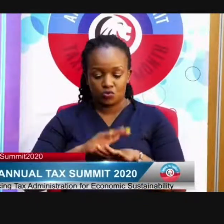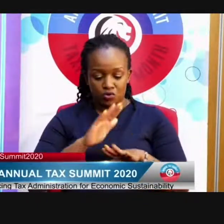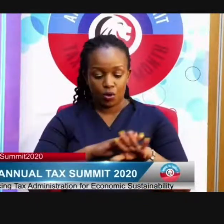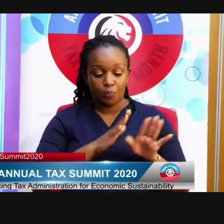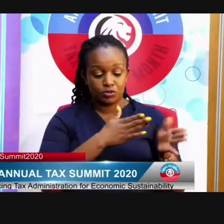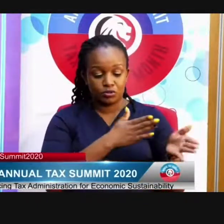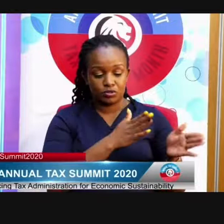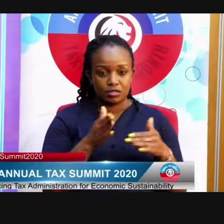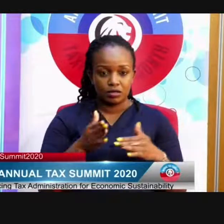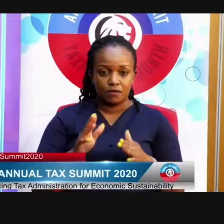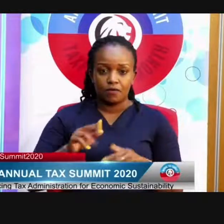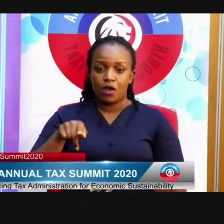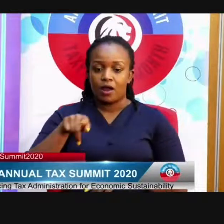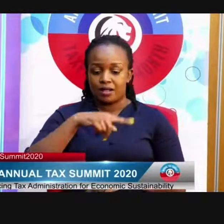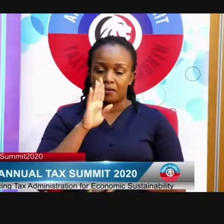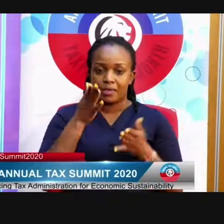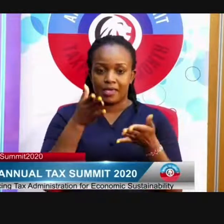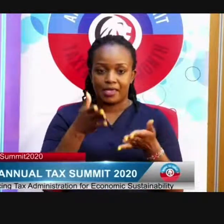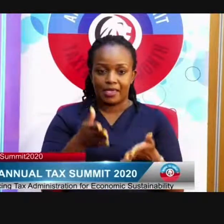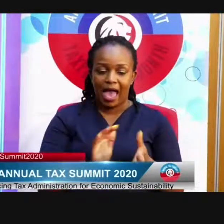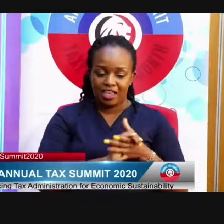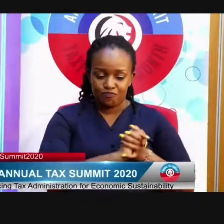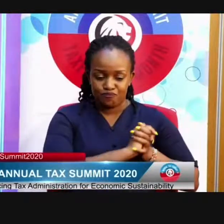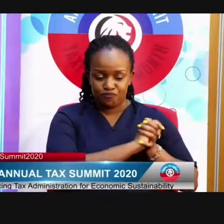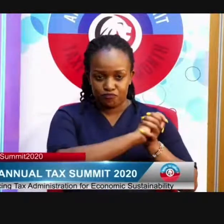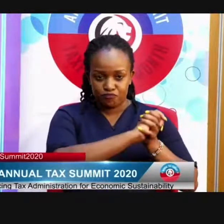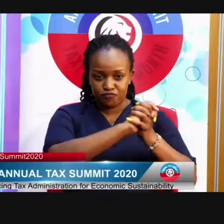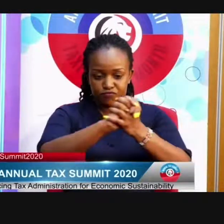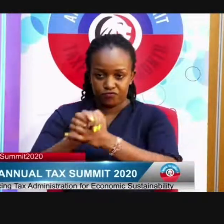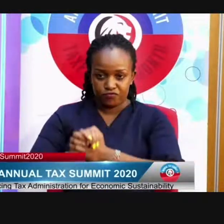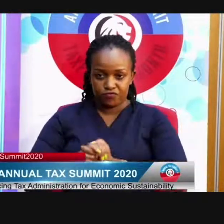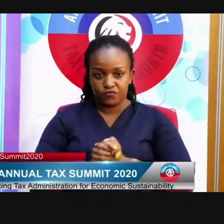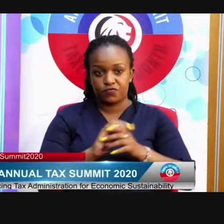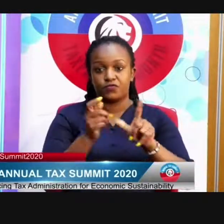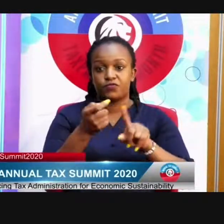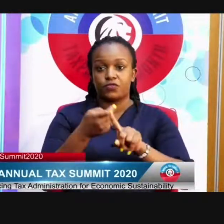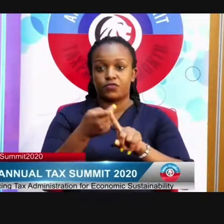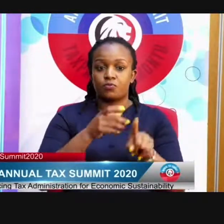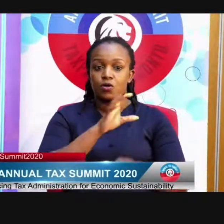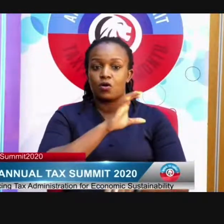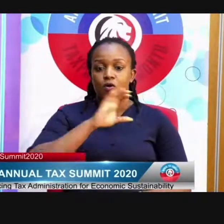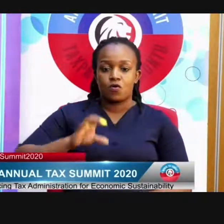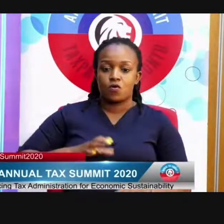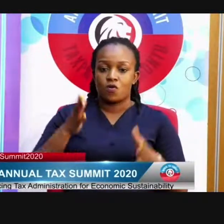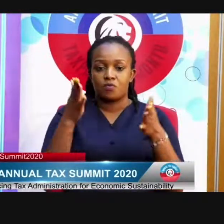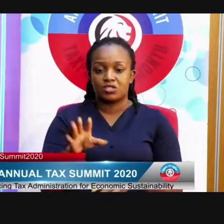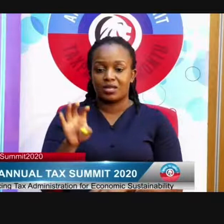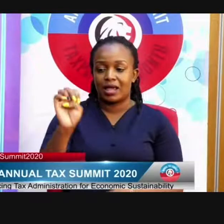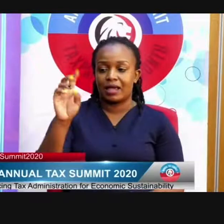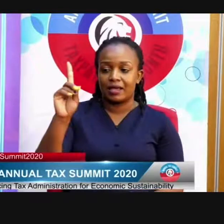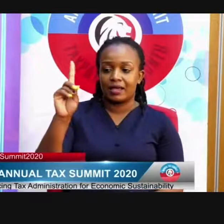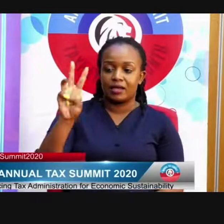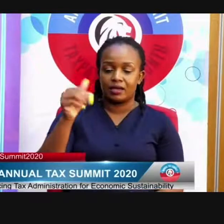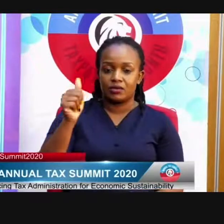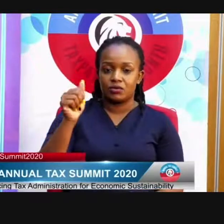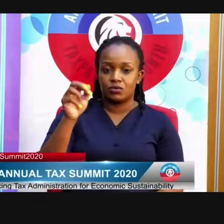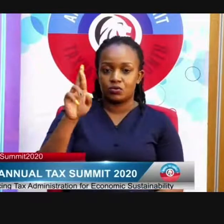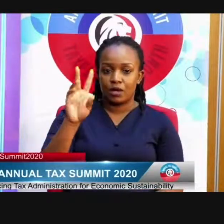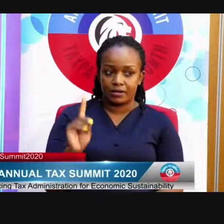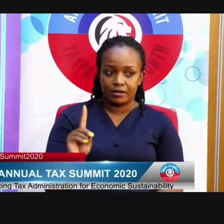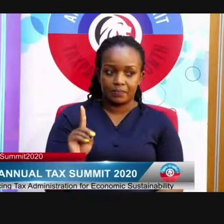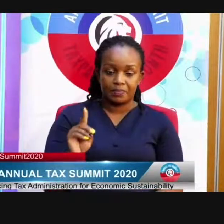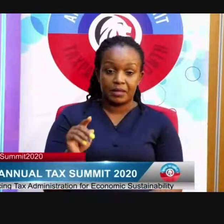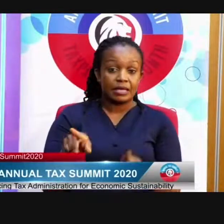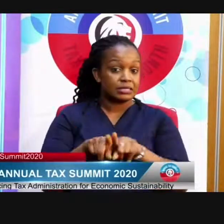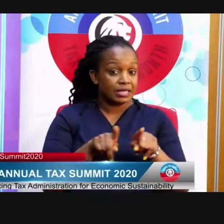you greetings from our commissioner, Mr. Edward Kisvita, as well, and bring you greetings from the